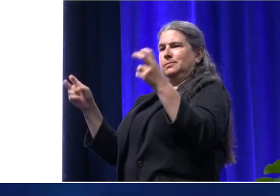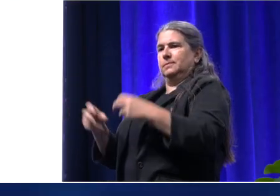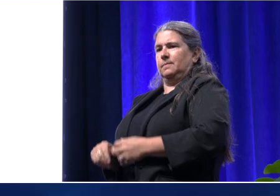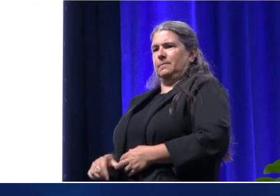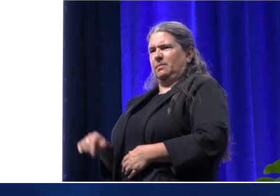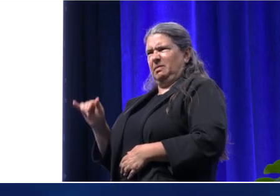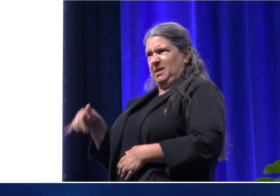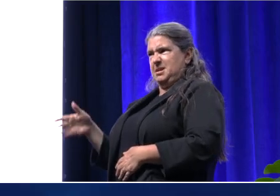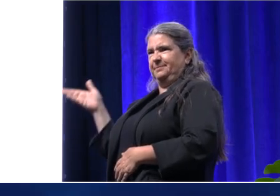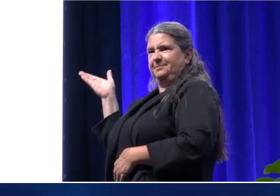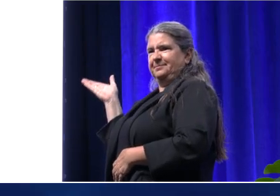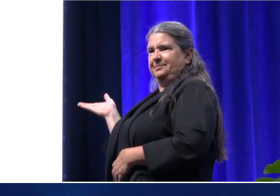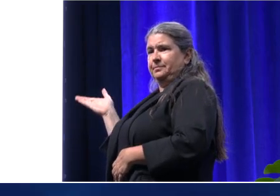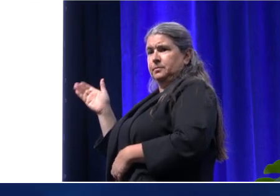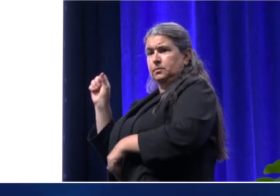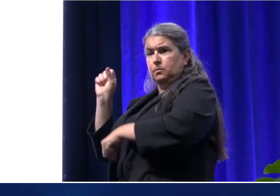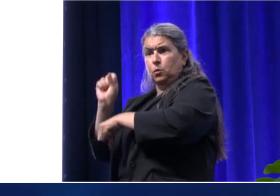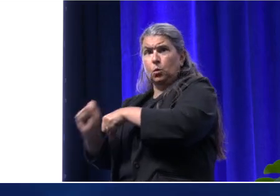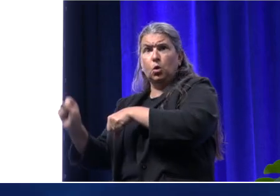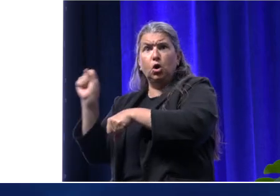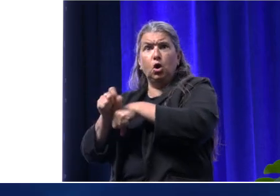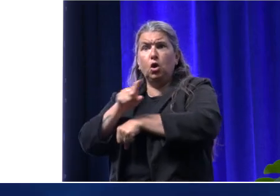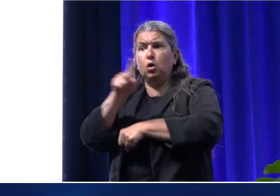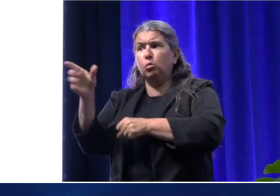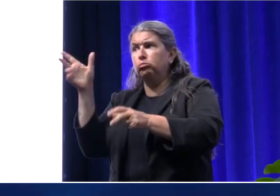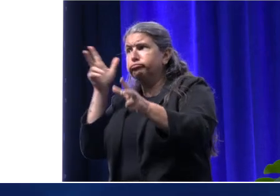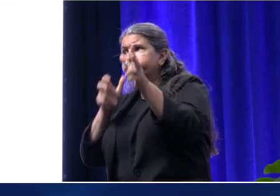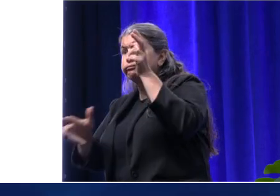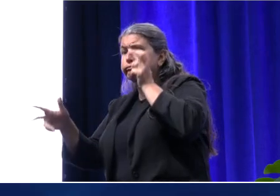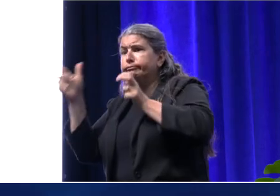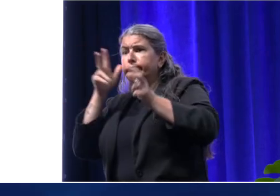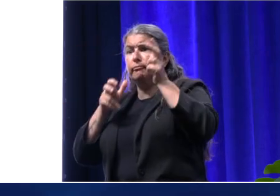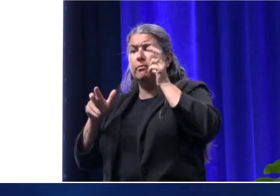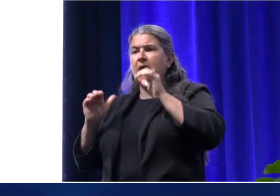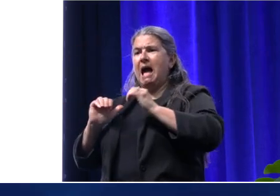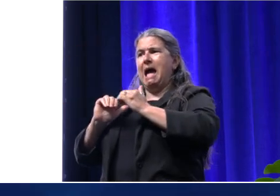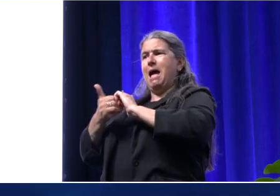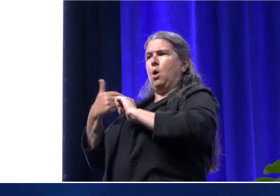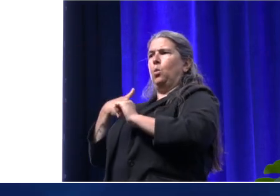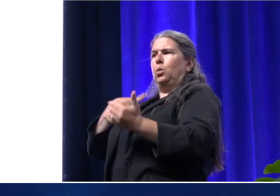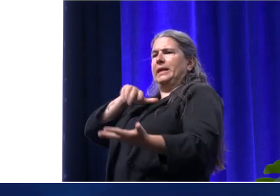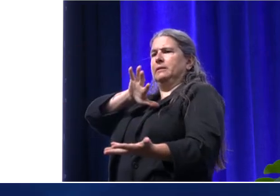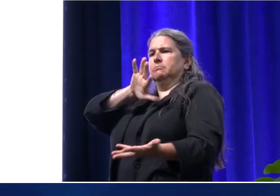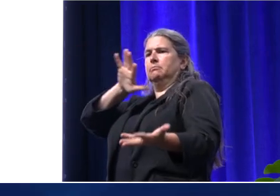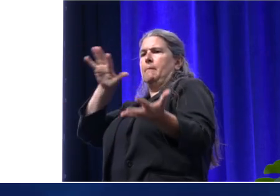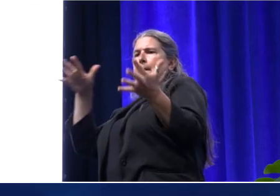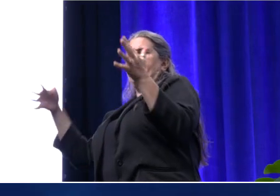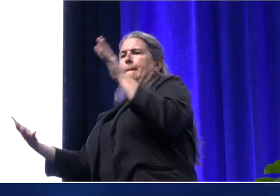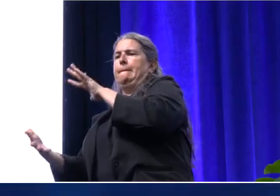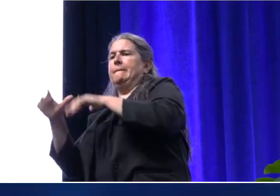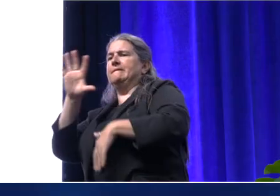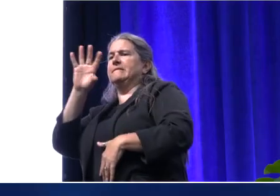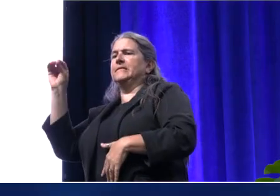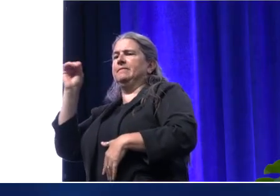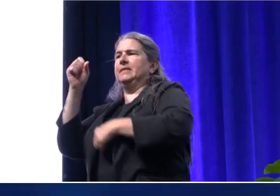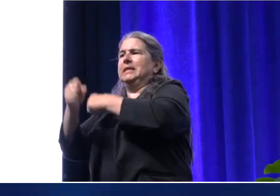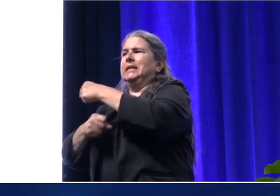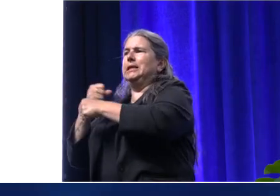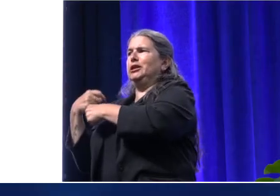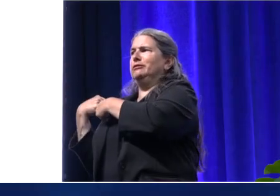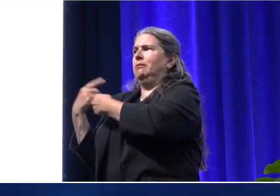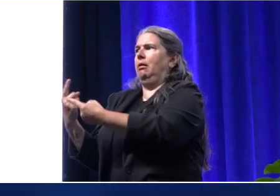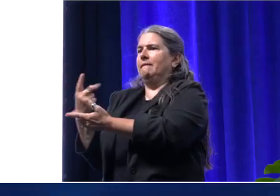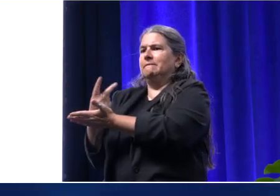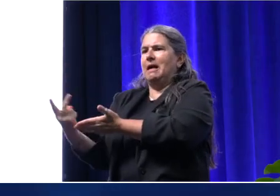room is how we change a half century of failure and move to a more humane and compassionate response